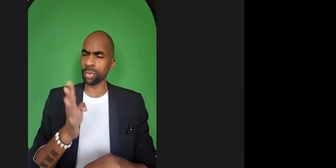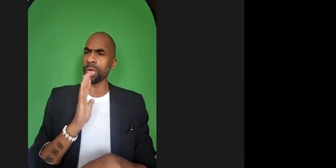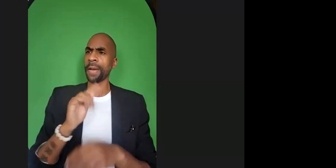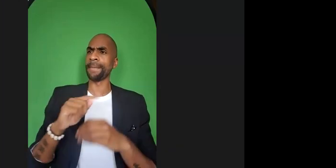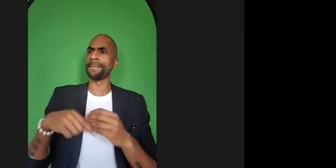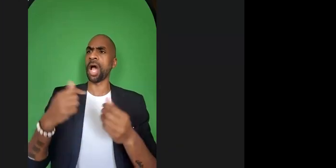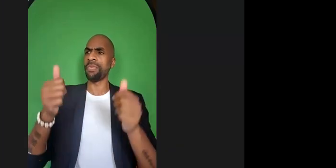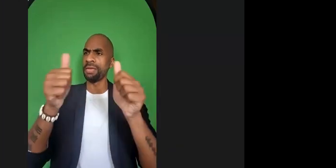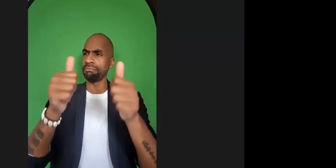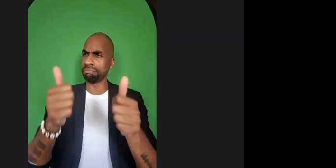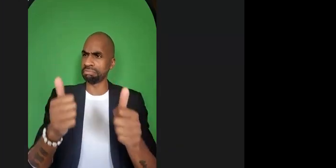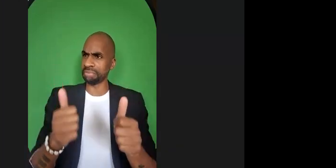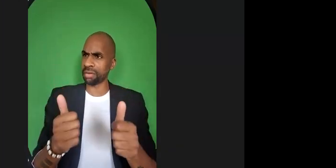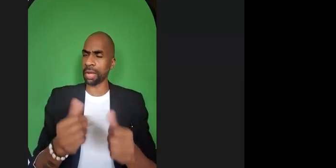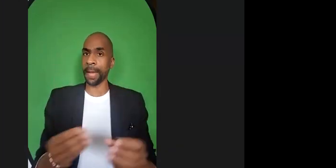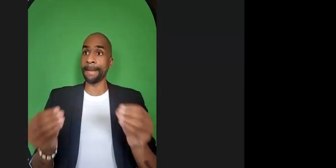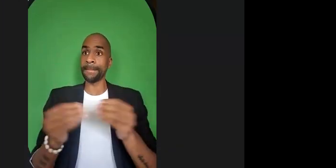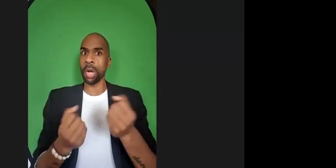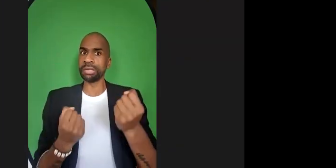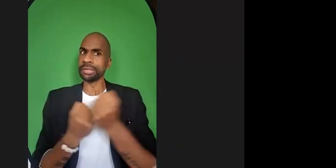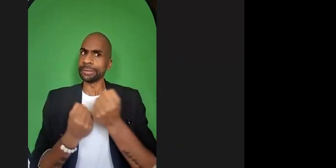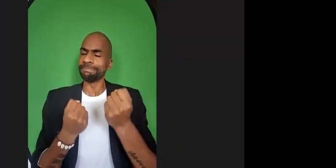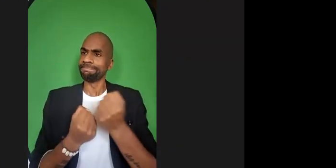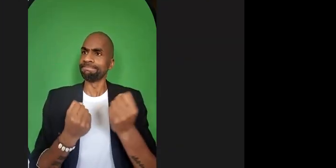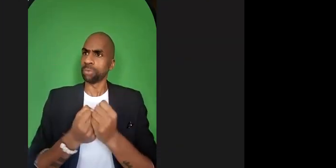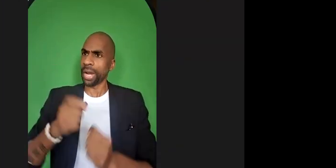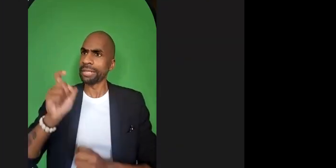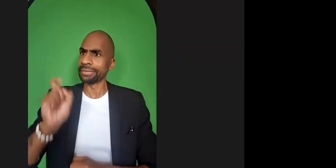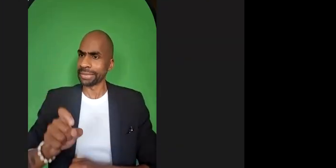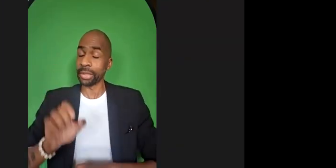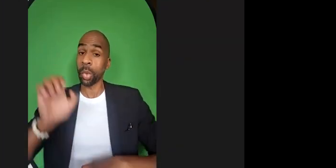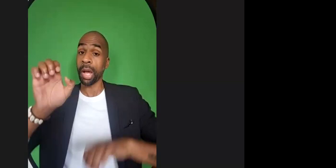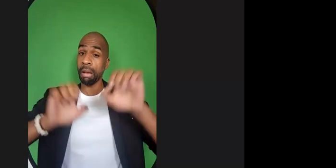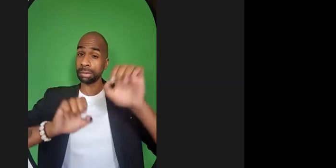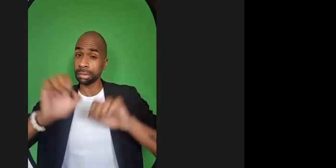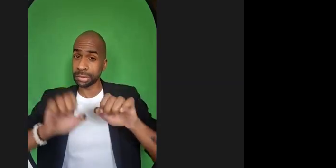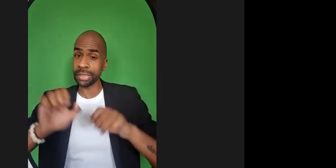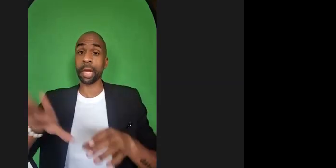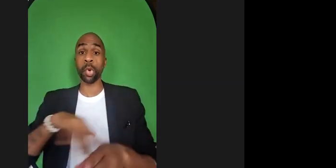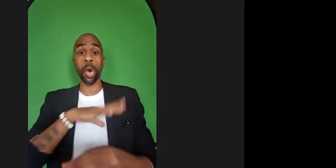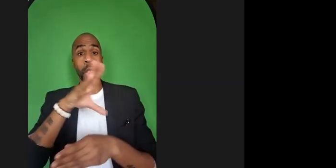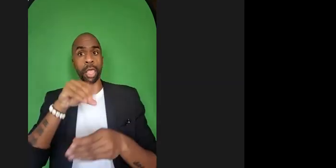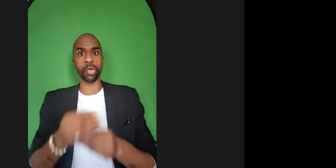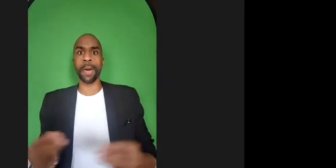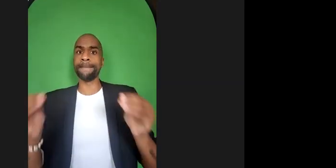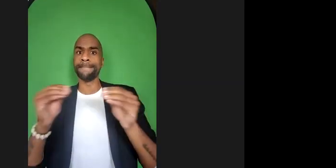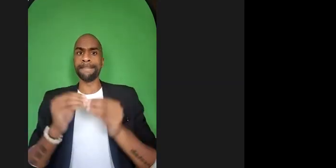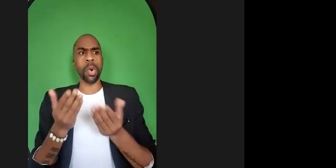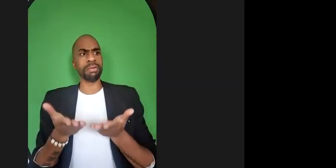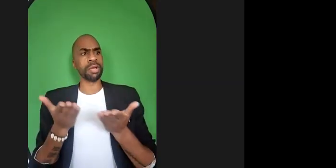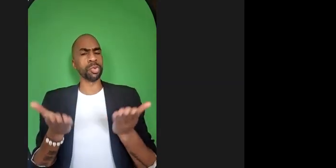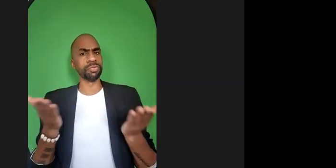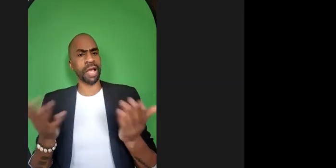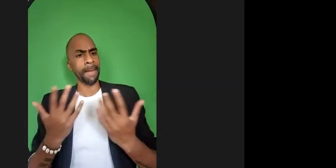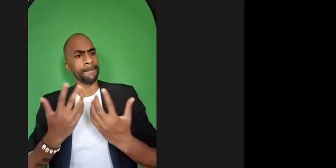need for support and assessment and inclusion of more devices really gets complicated. And